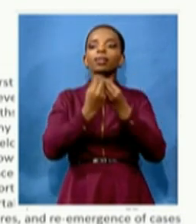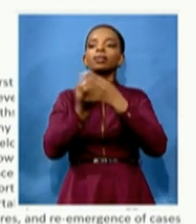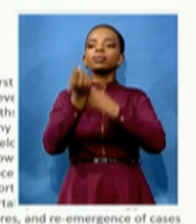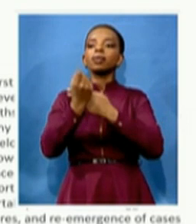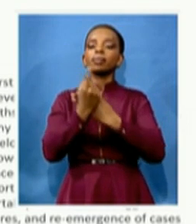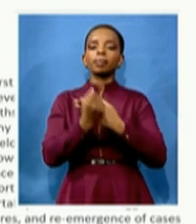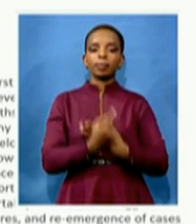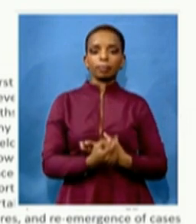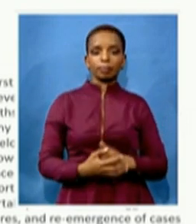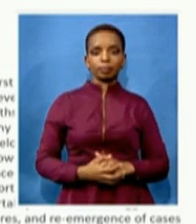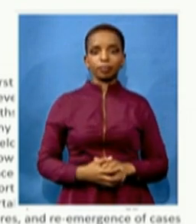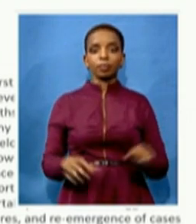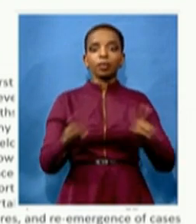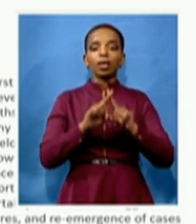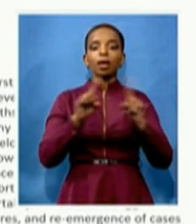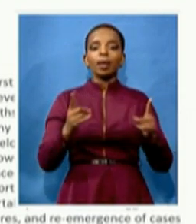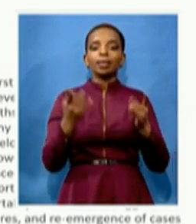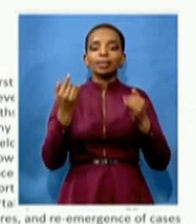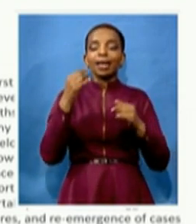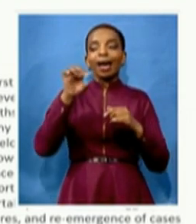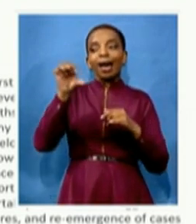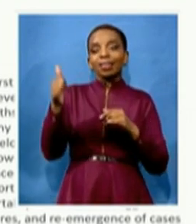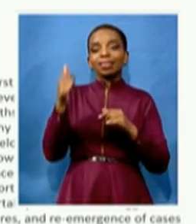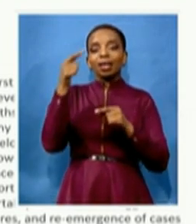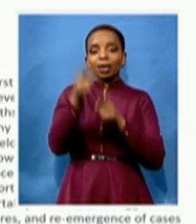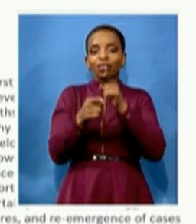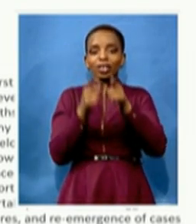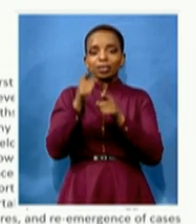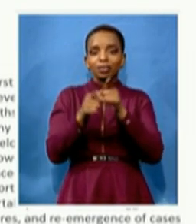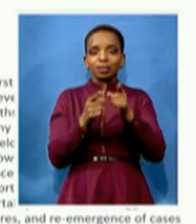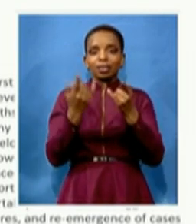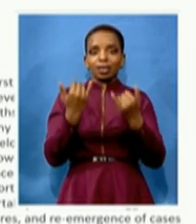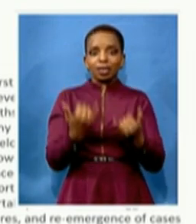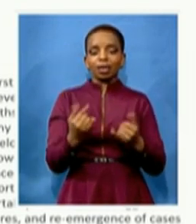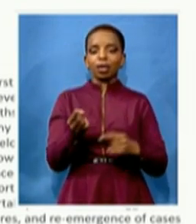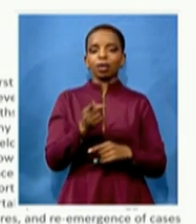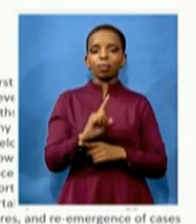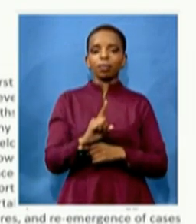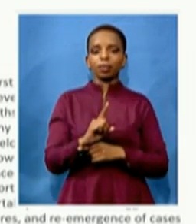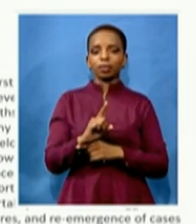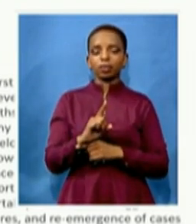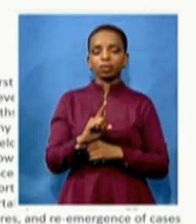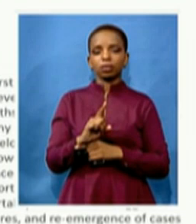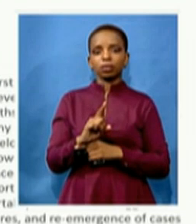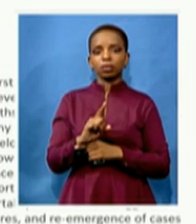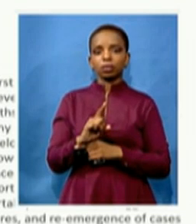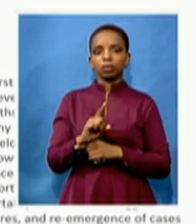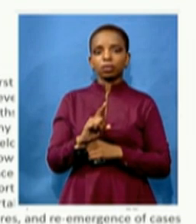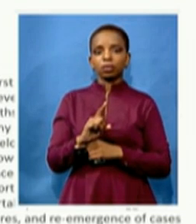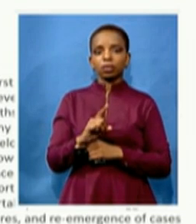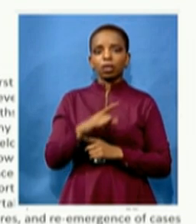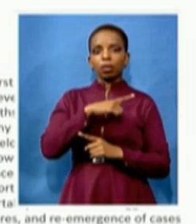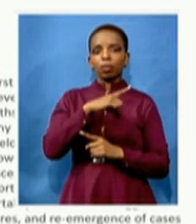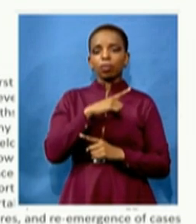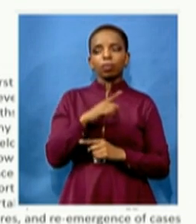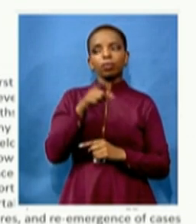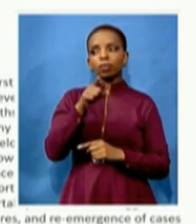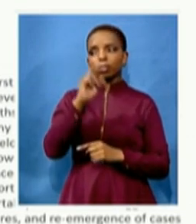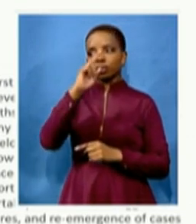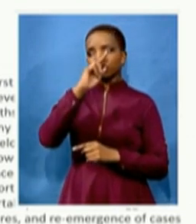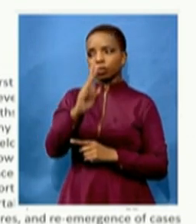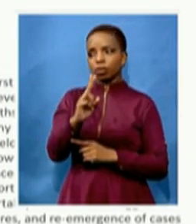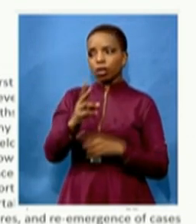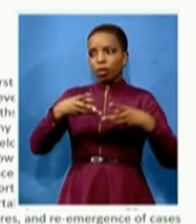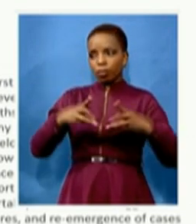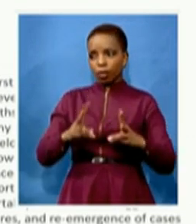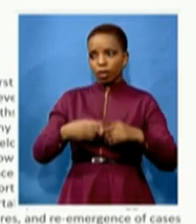looking at the data. So if you look at a projection, we're projecting around